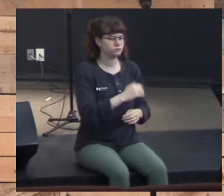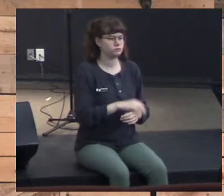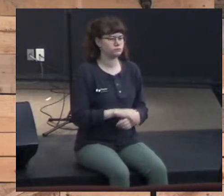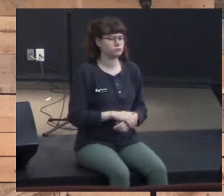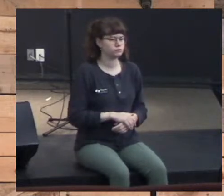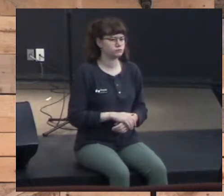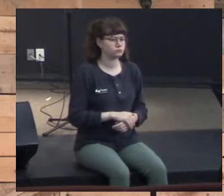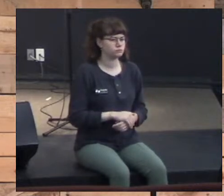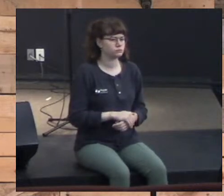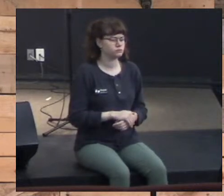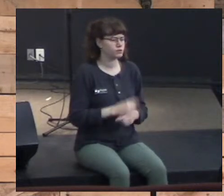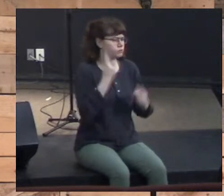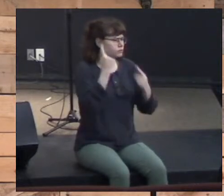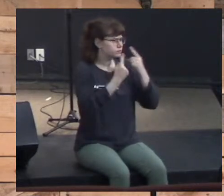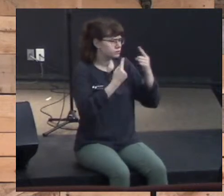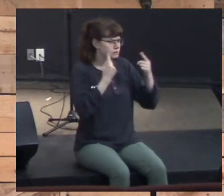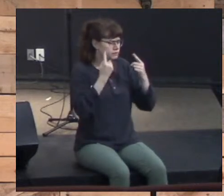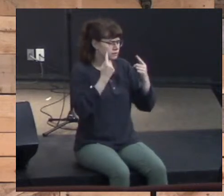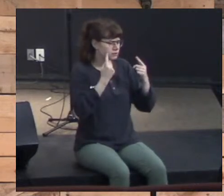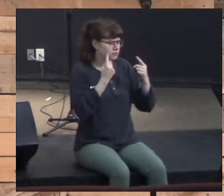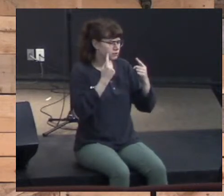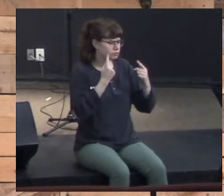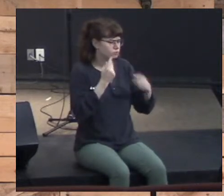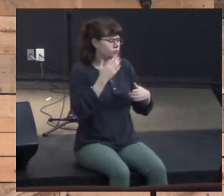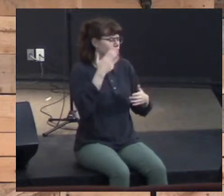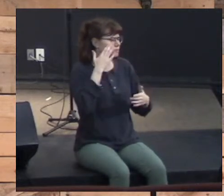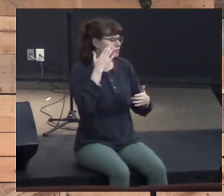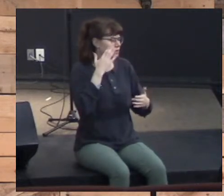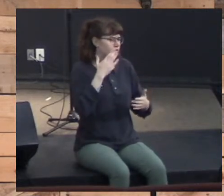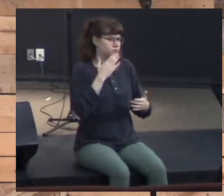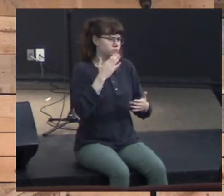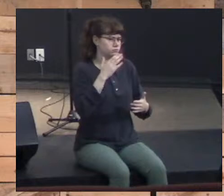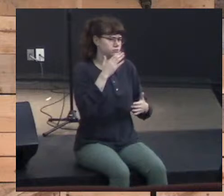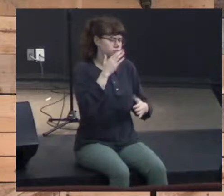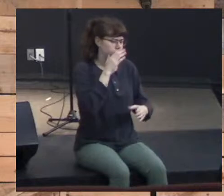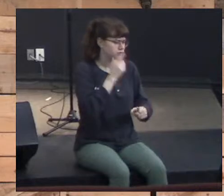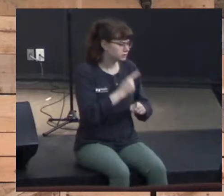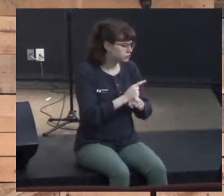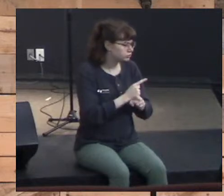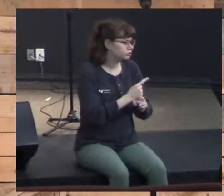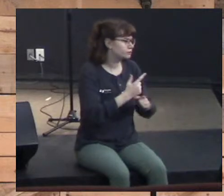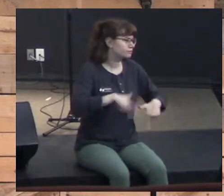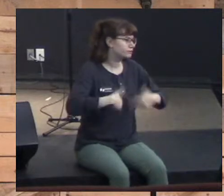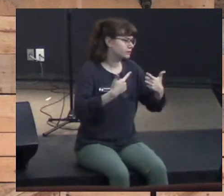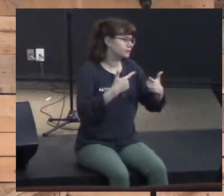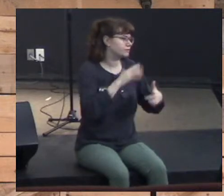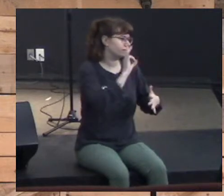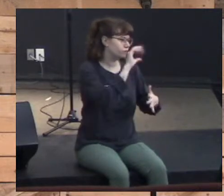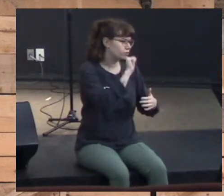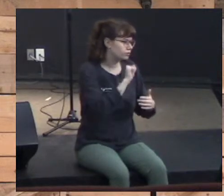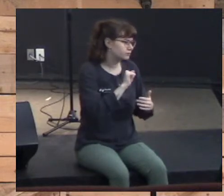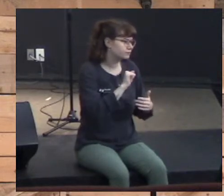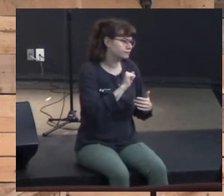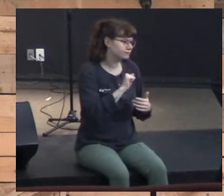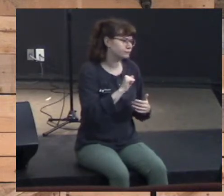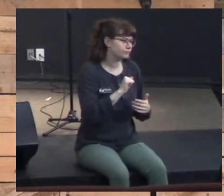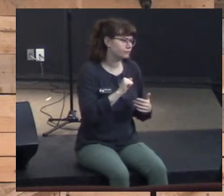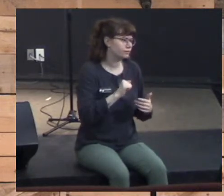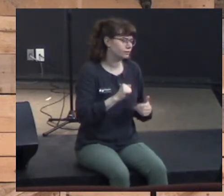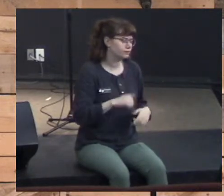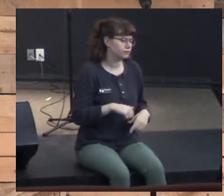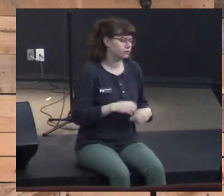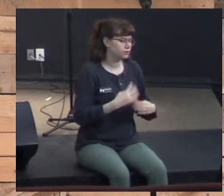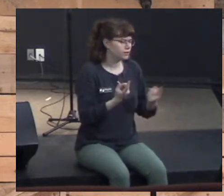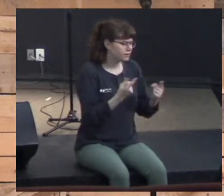I was thinking about my sister lives in Charleston and her family, and so that storm devastated everything, worked all the way up in there, but it just went